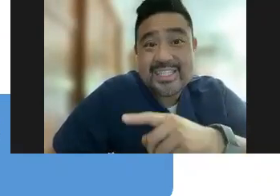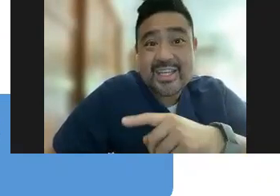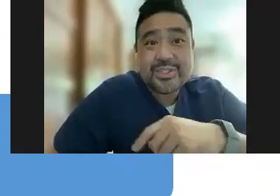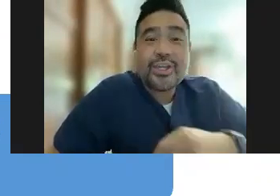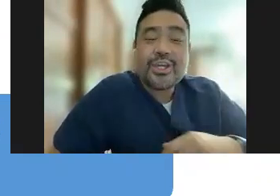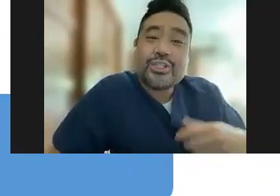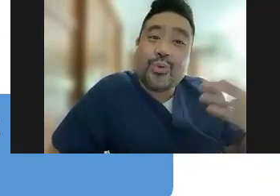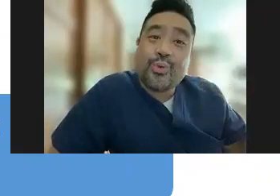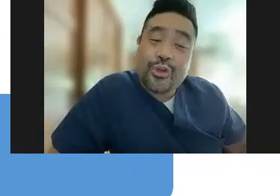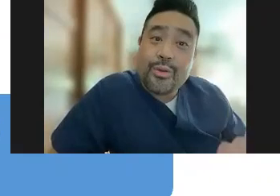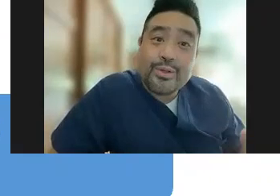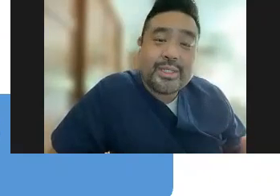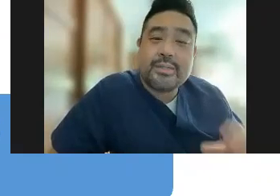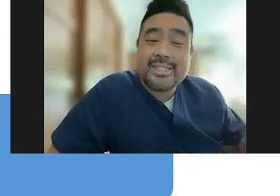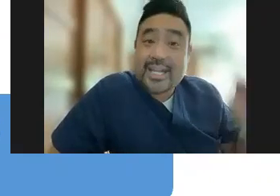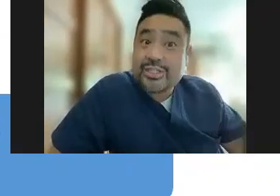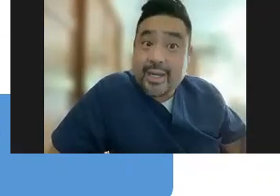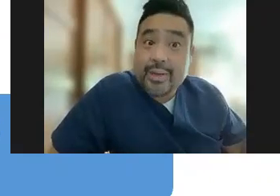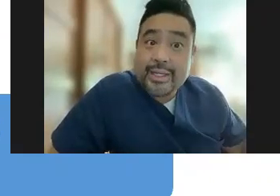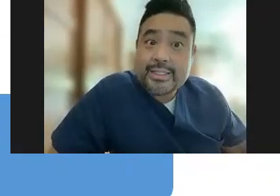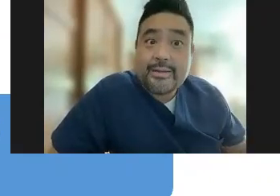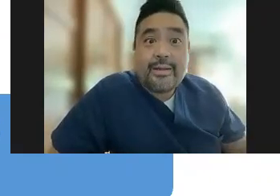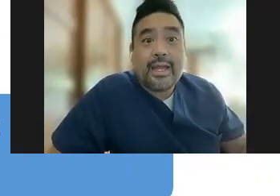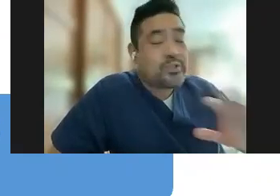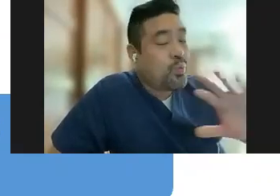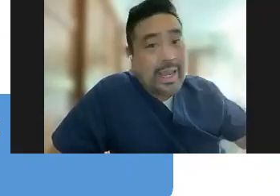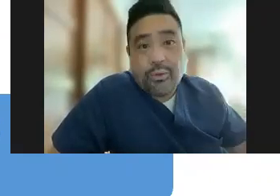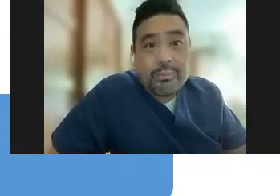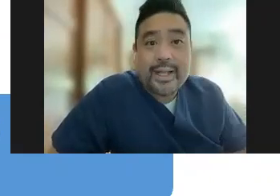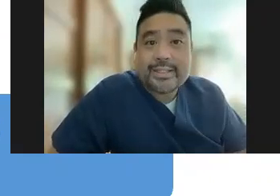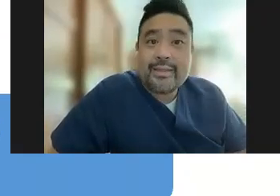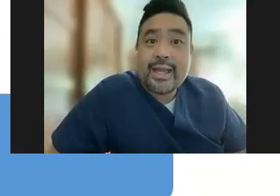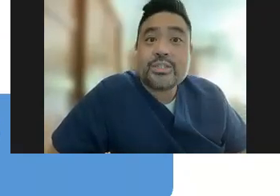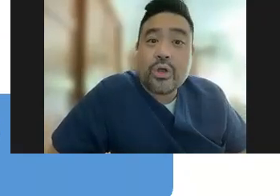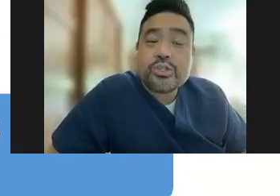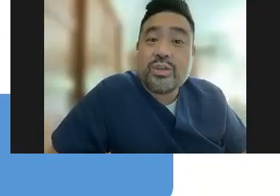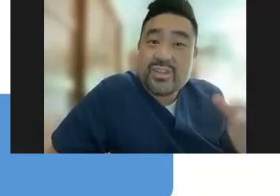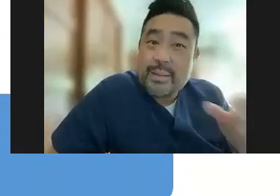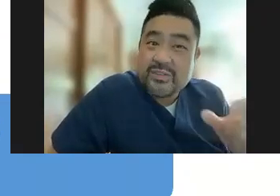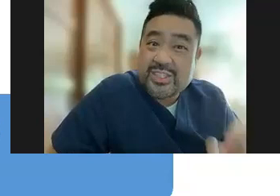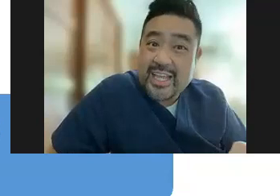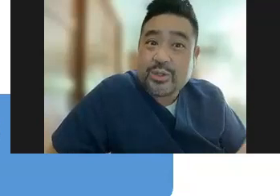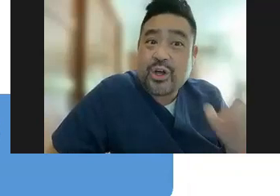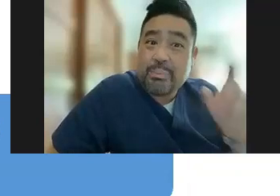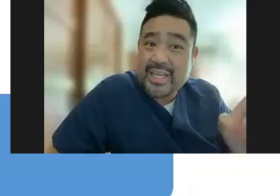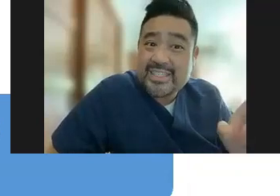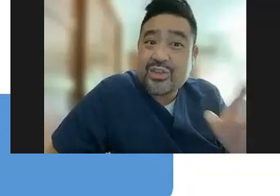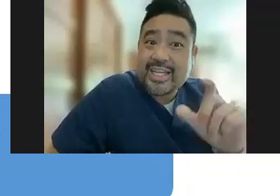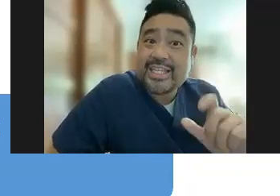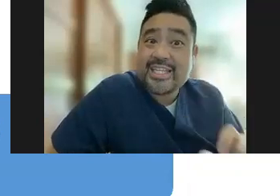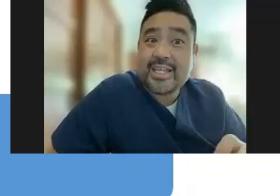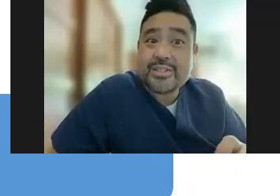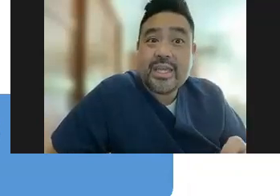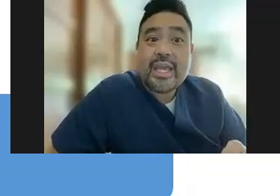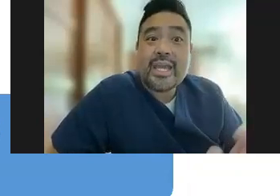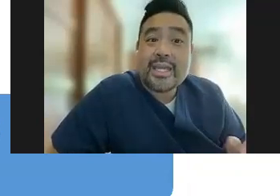and T cells. So your immune system is not just antibodies. It's way more complex than that. It's also different types of cells called B cells and